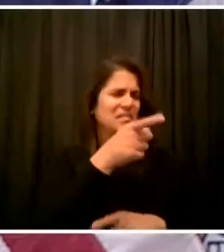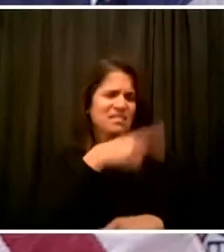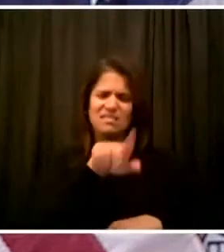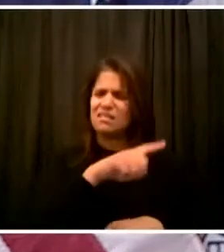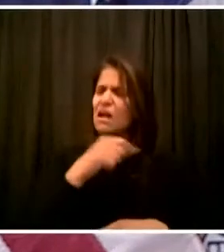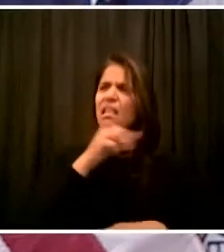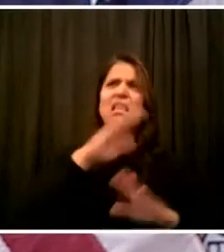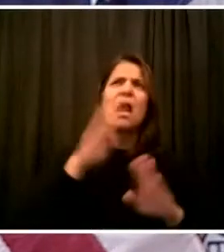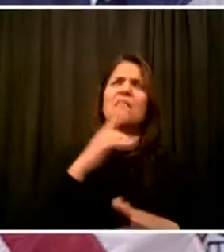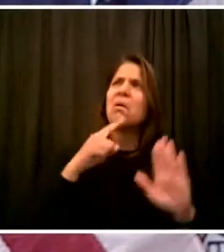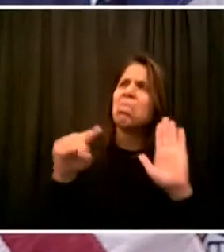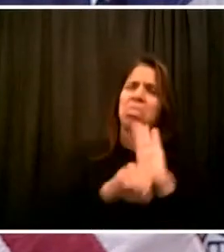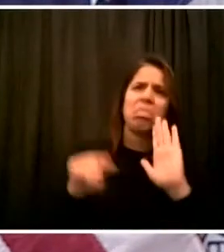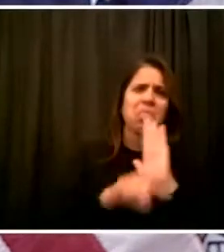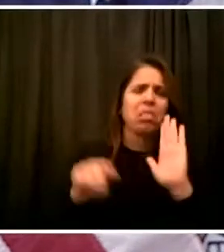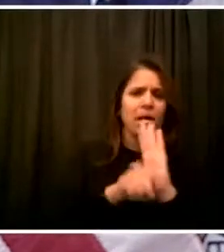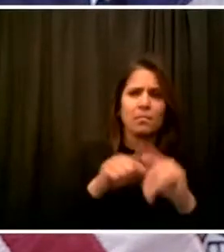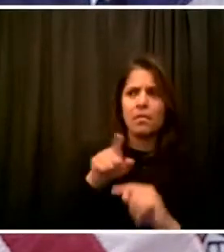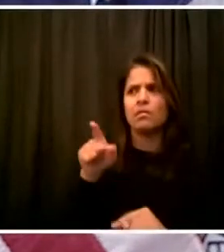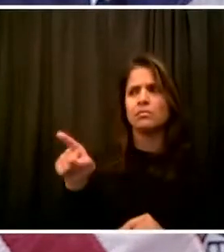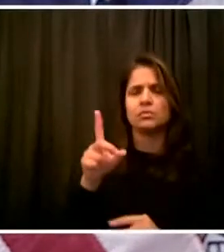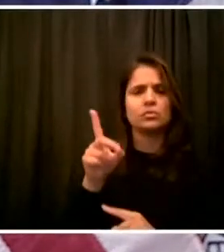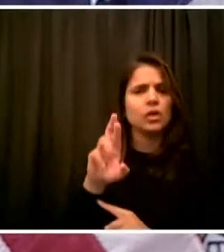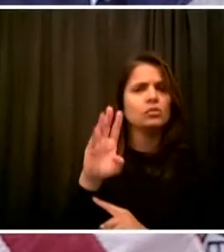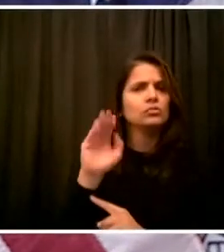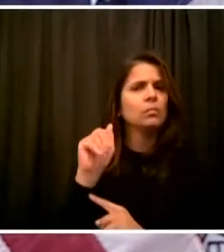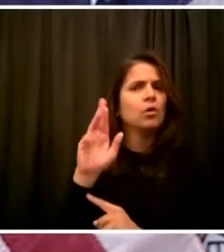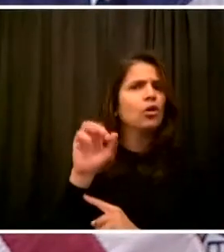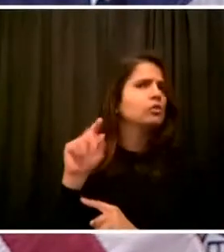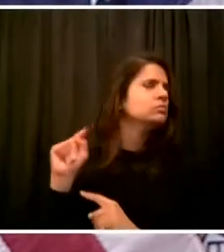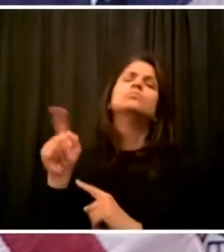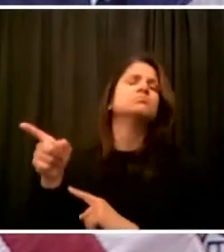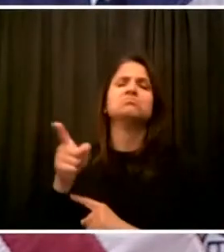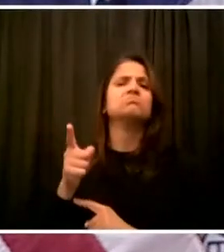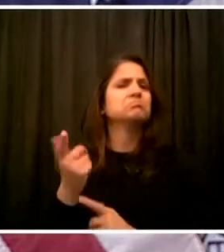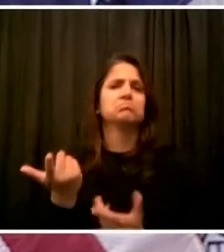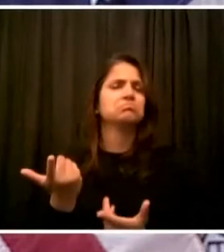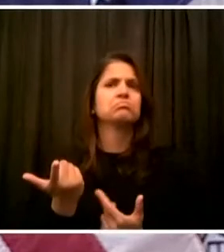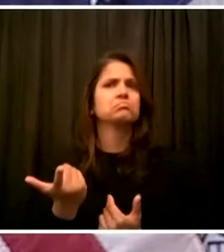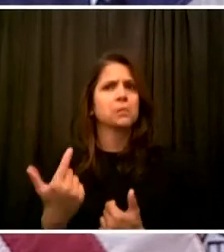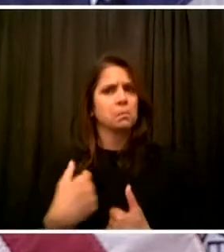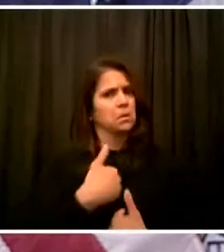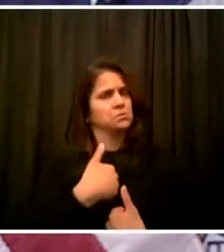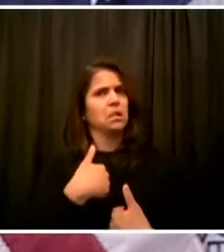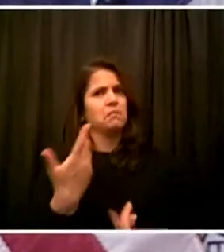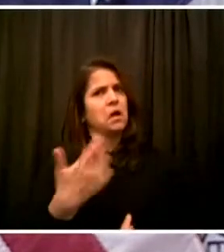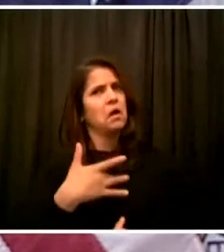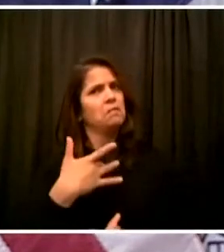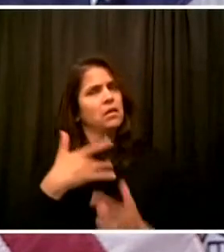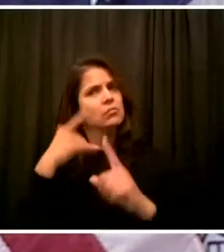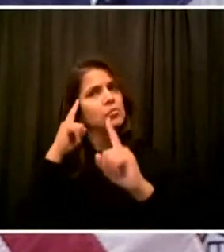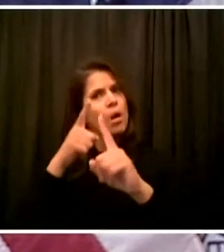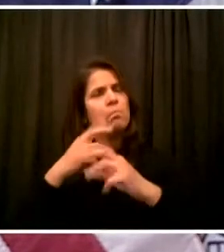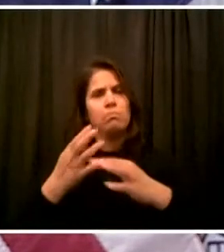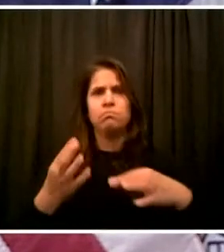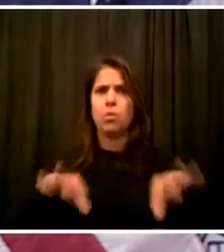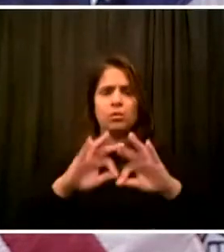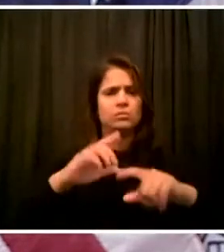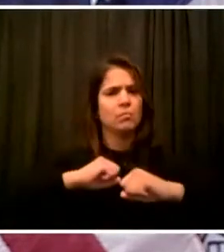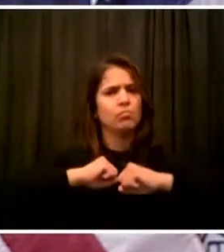suggest any lack of interest in protecting the men and women of the NYPD. That would be, to me, a real inappropriate